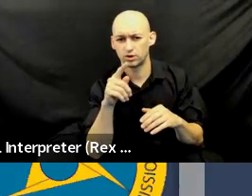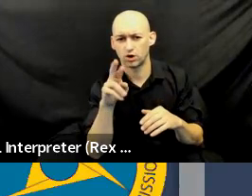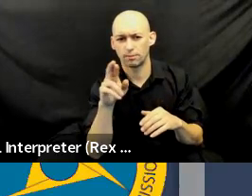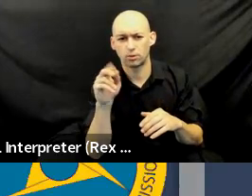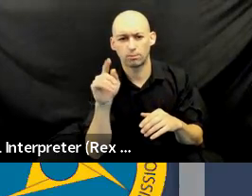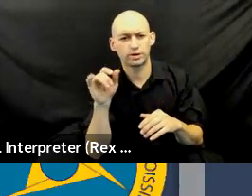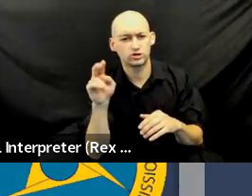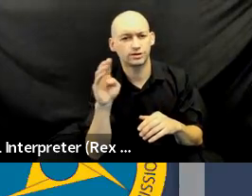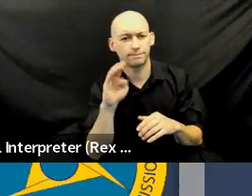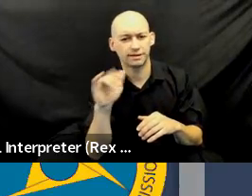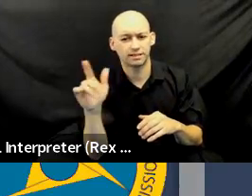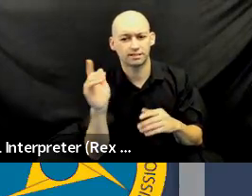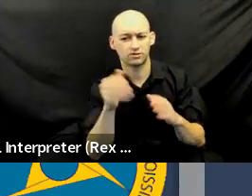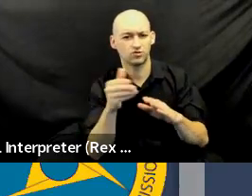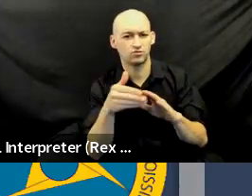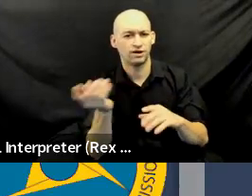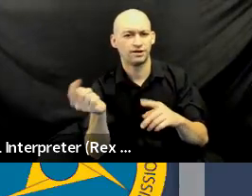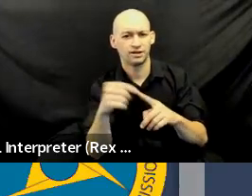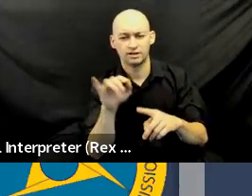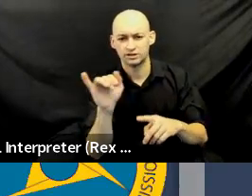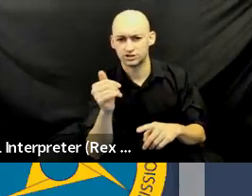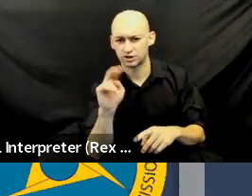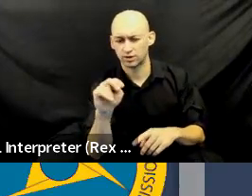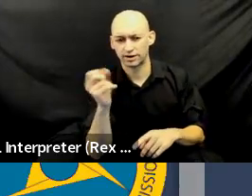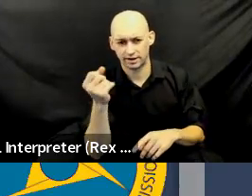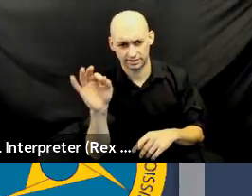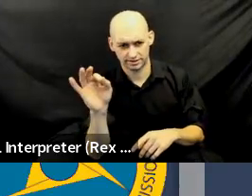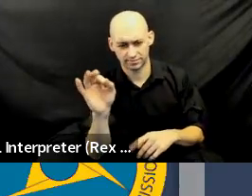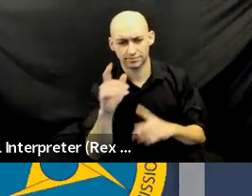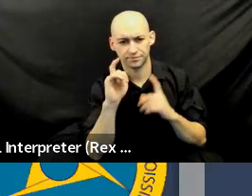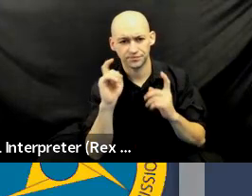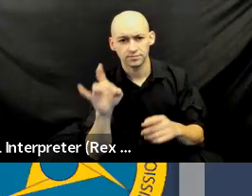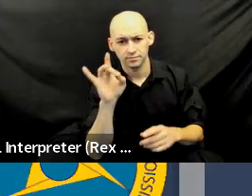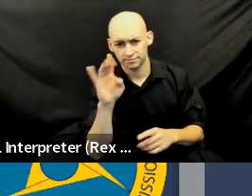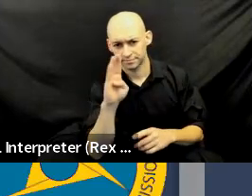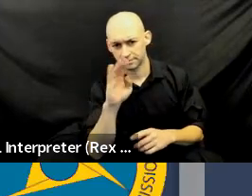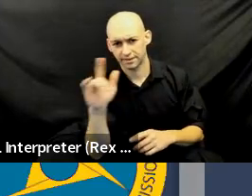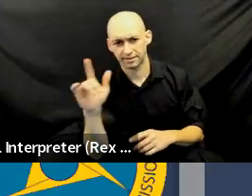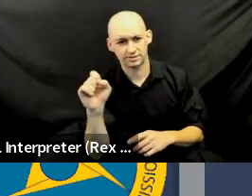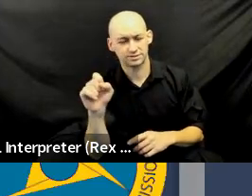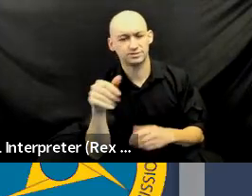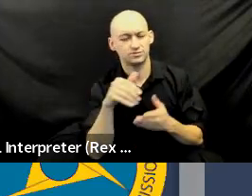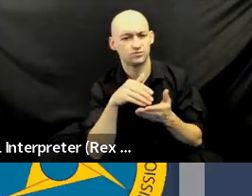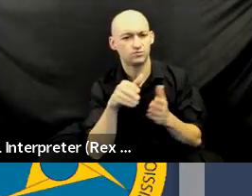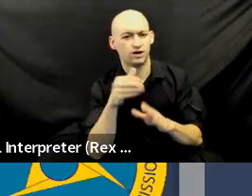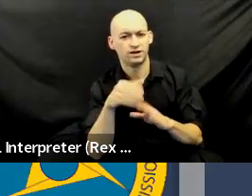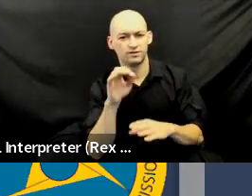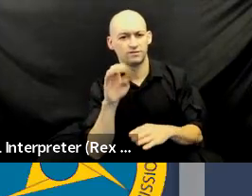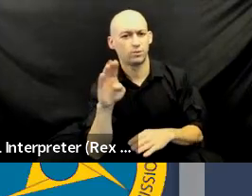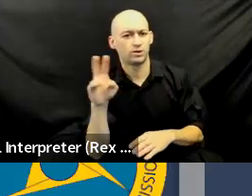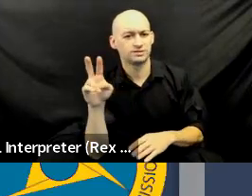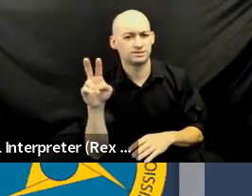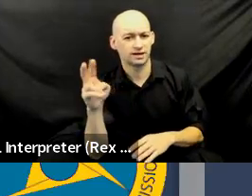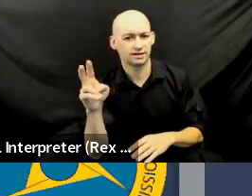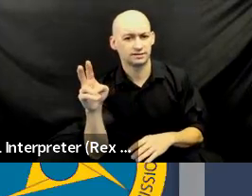through January 19th. And the second step, they issued 8 bills that will run through February 2nd.